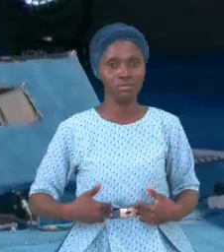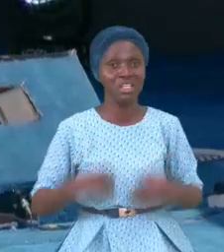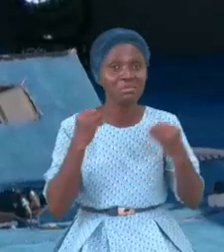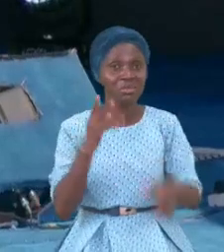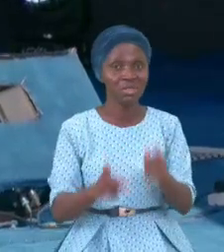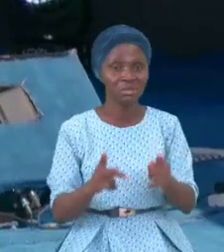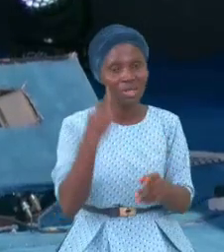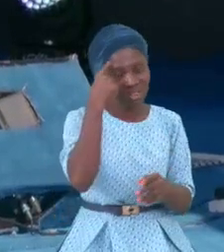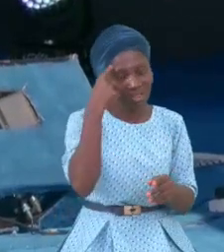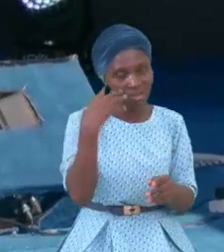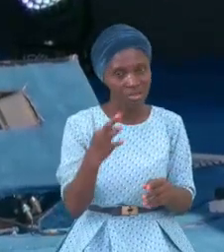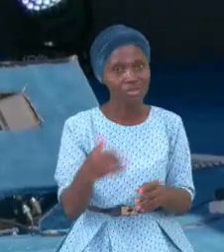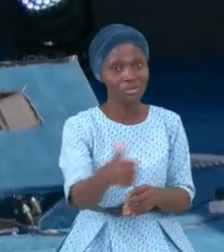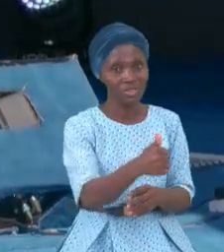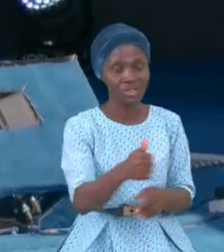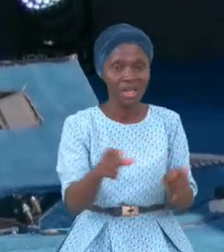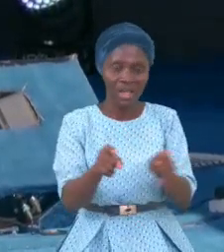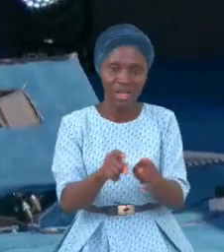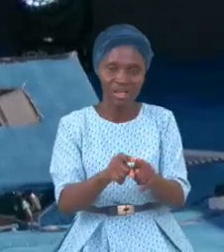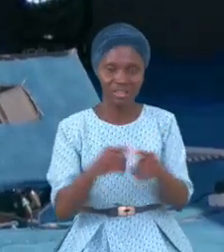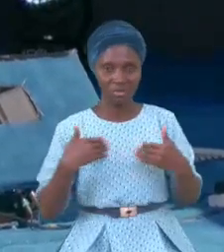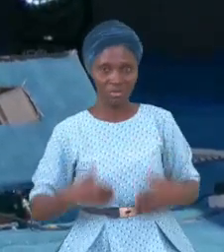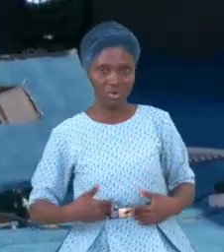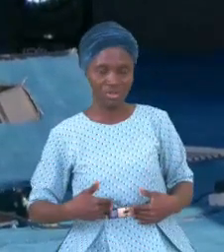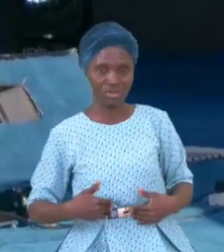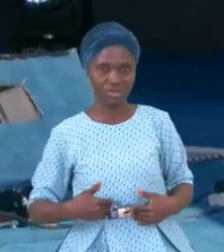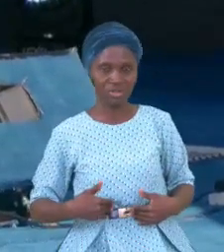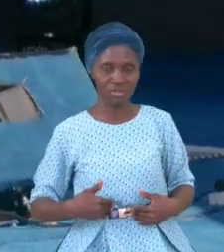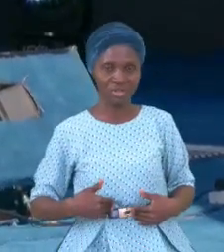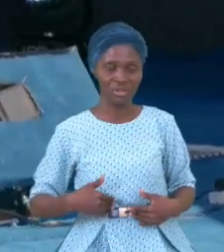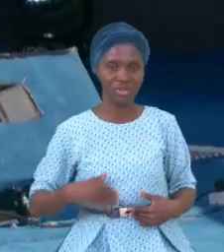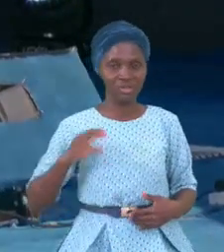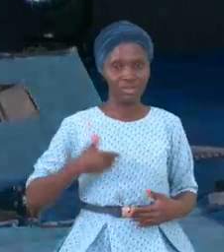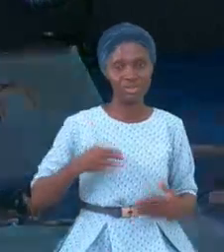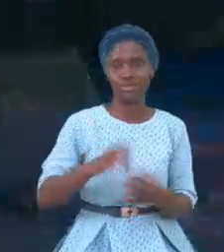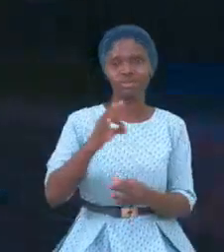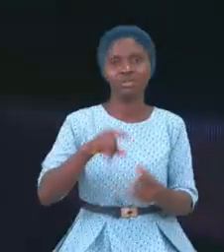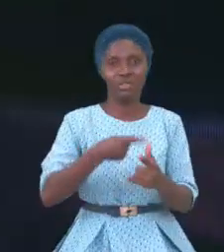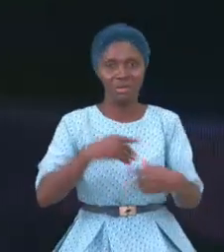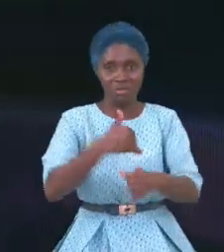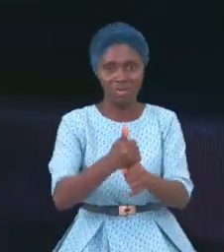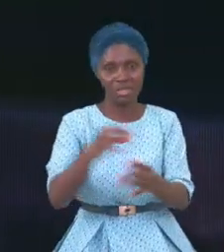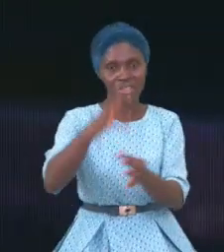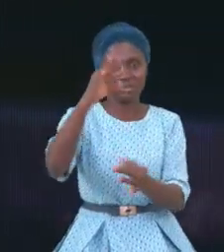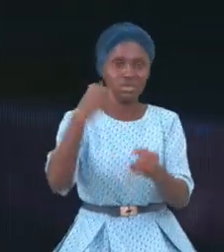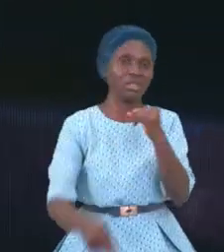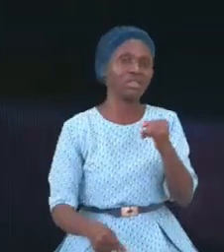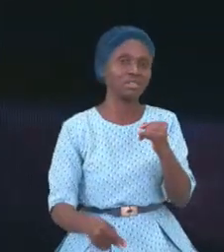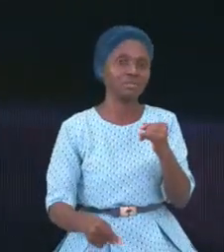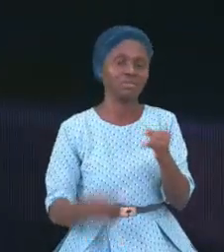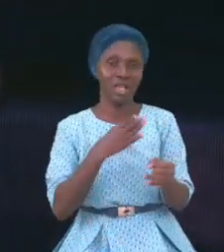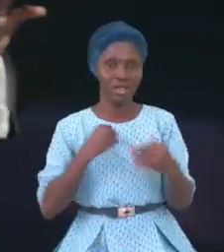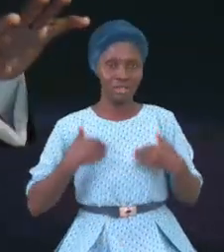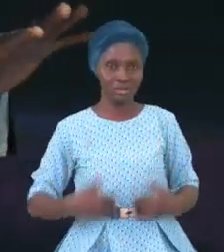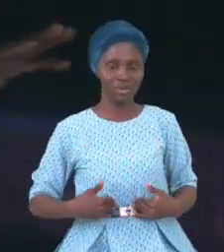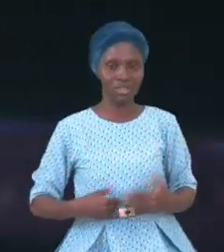as body, soul, spirit. And the spirit comes last. And the body, the flesh,